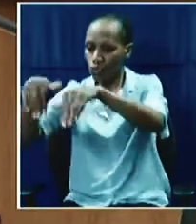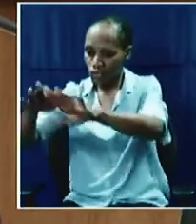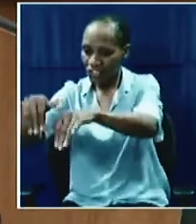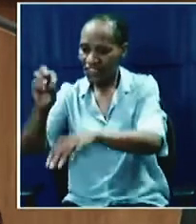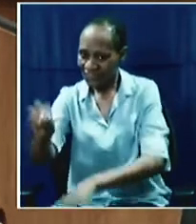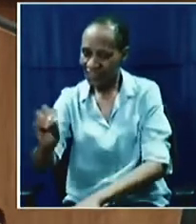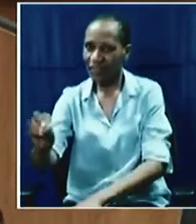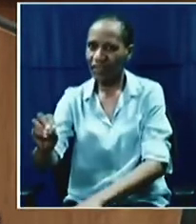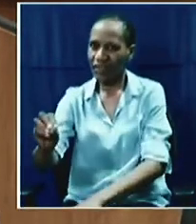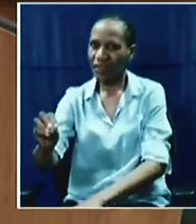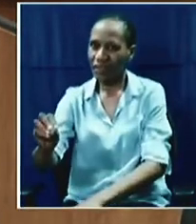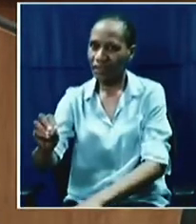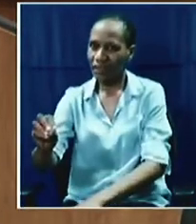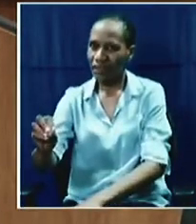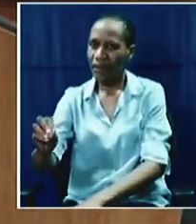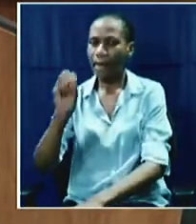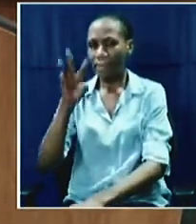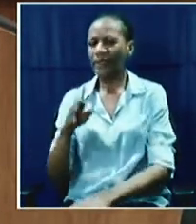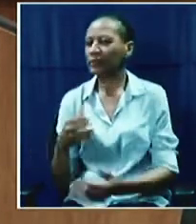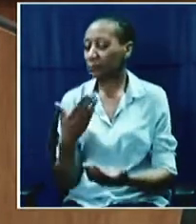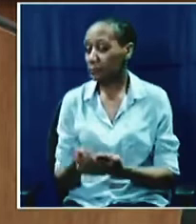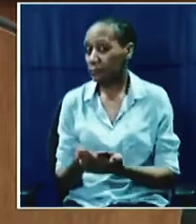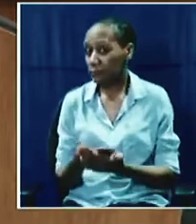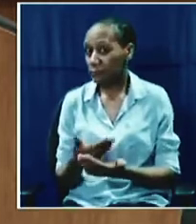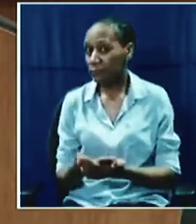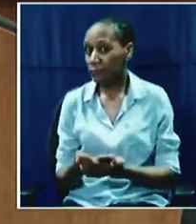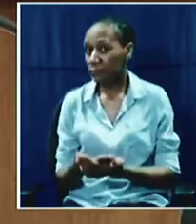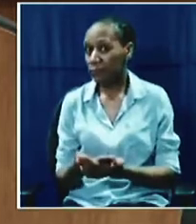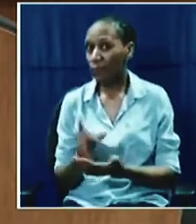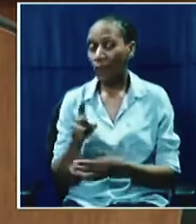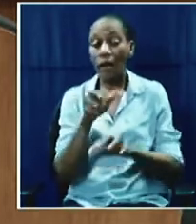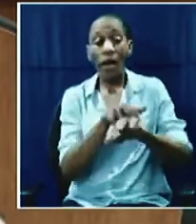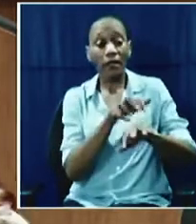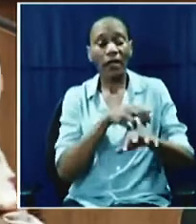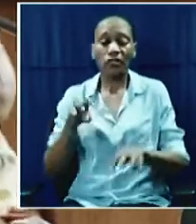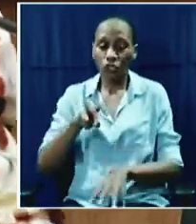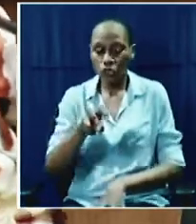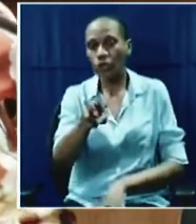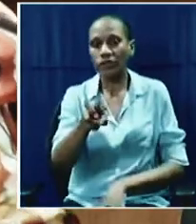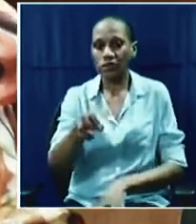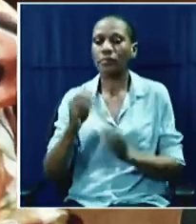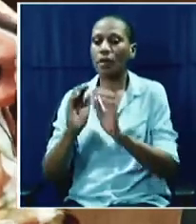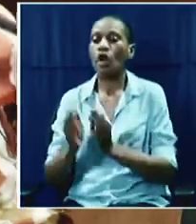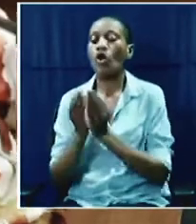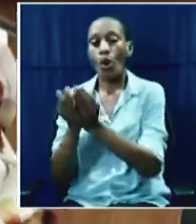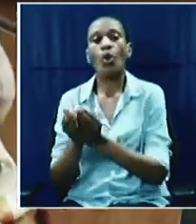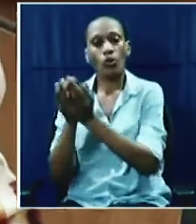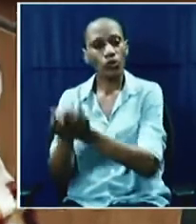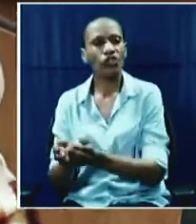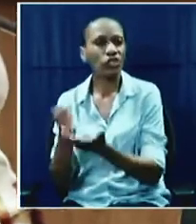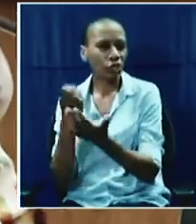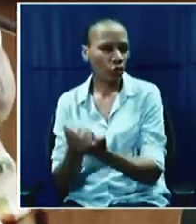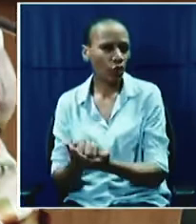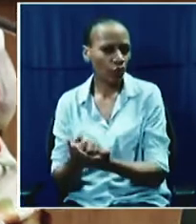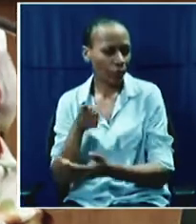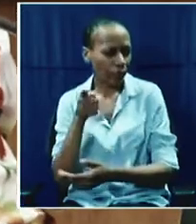as untapped possibilities, agriculture, tourism, and the ocean economy has not received